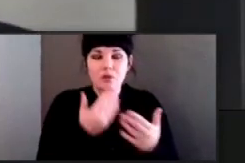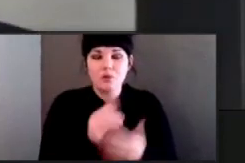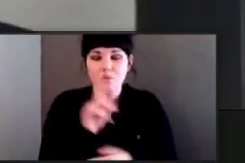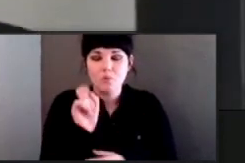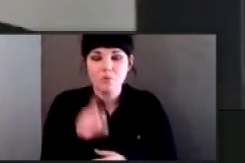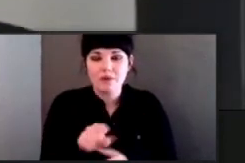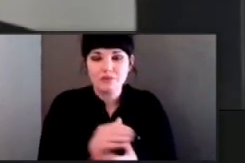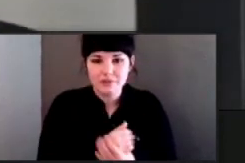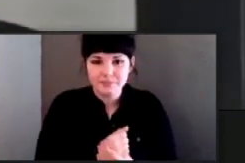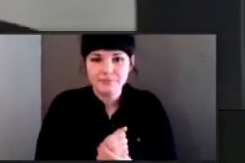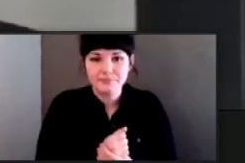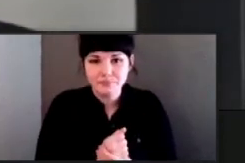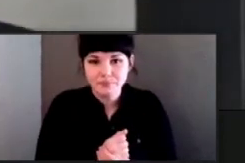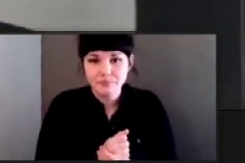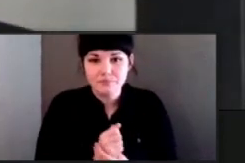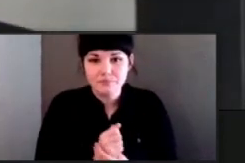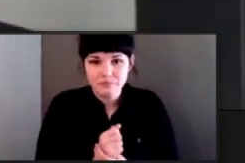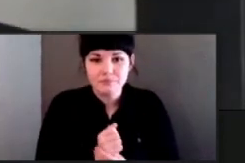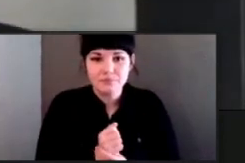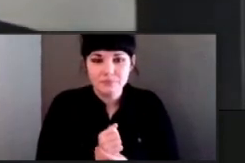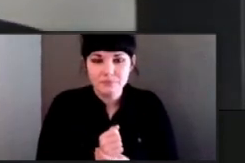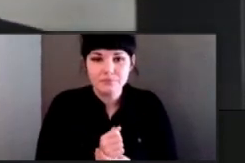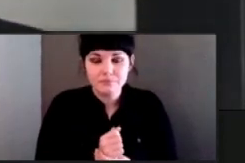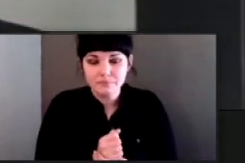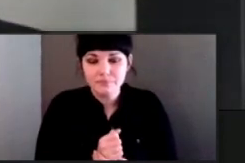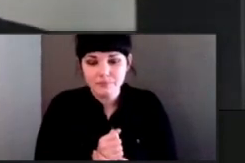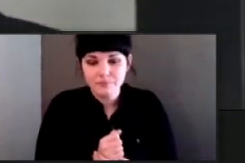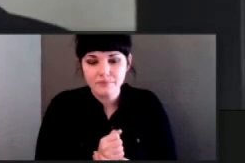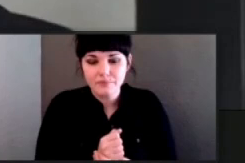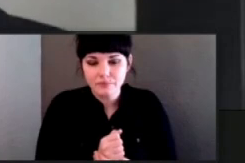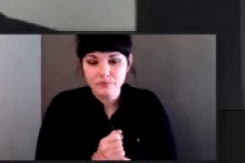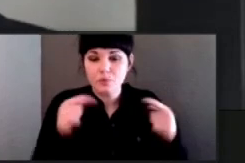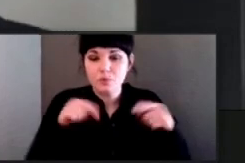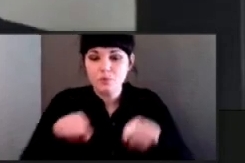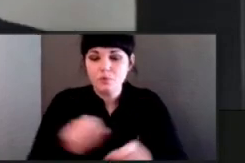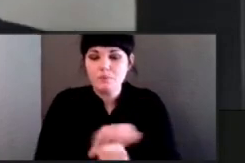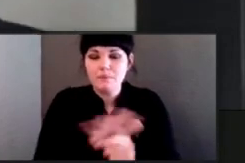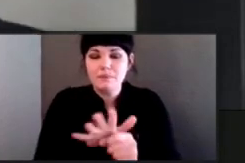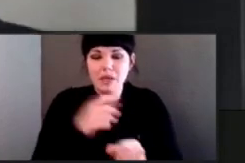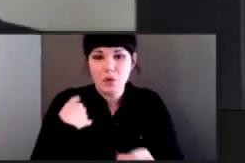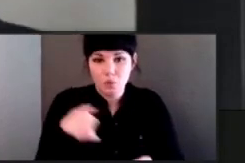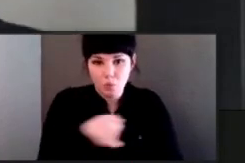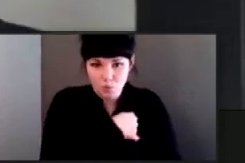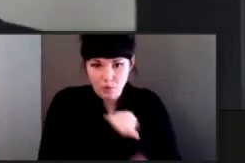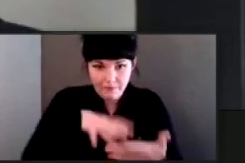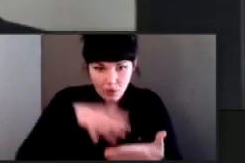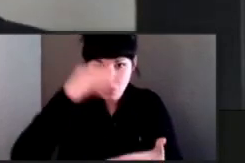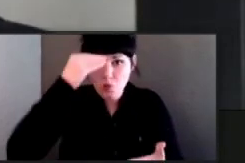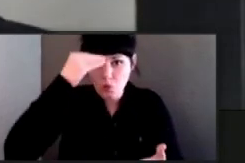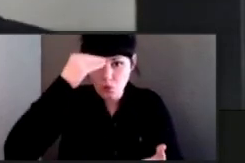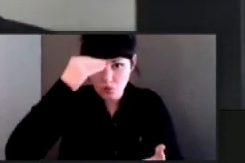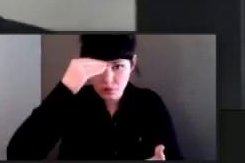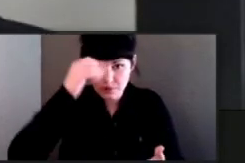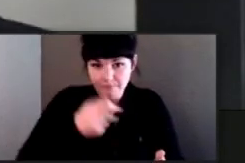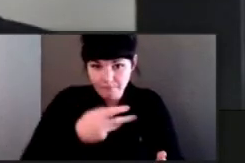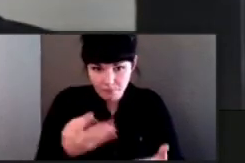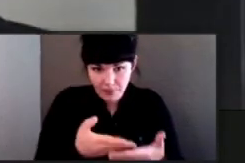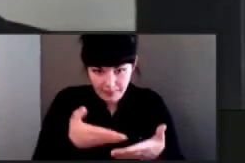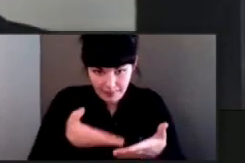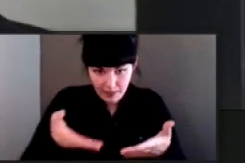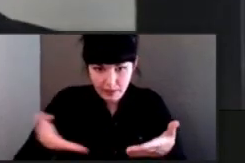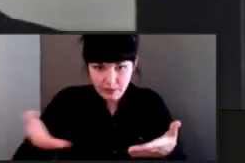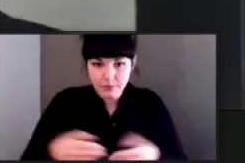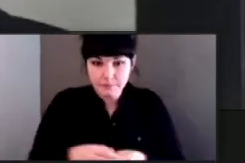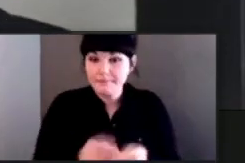to learn from this pandemic. And what I mean by that is one of the things that we have been able to